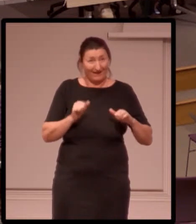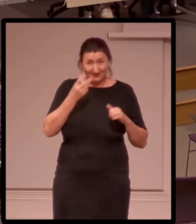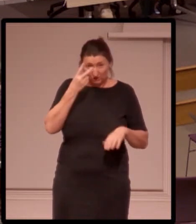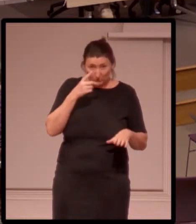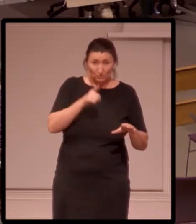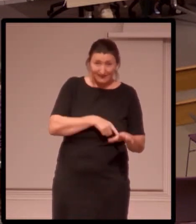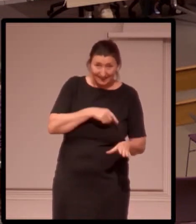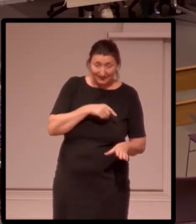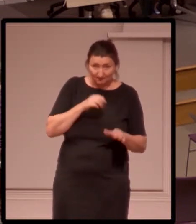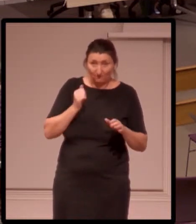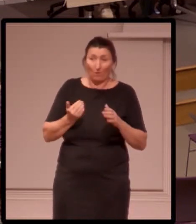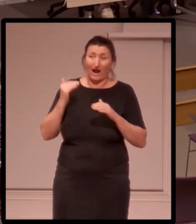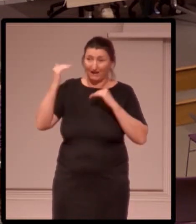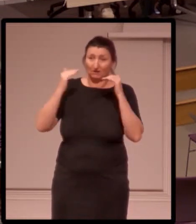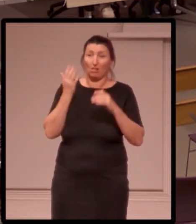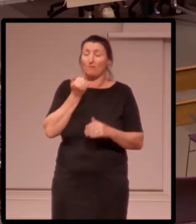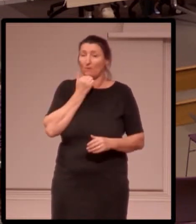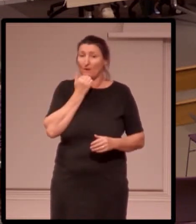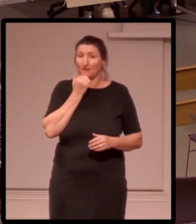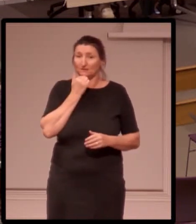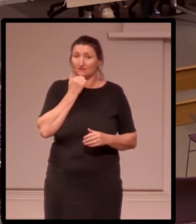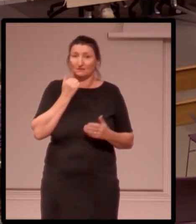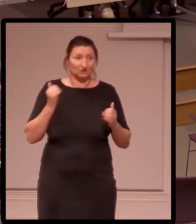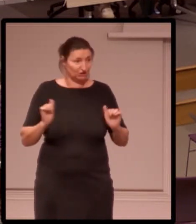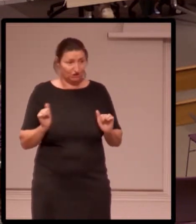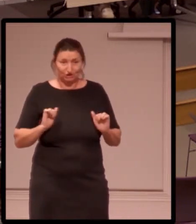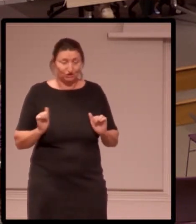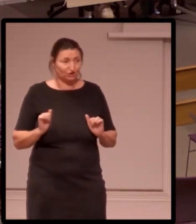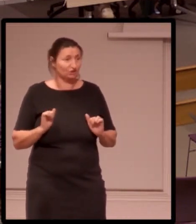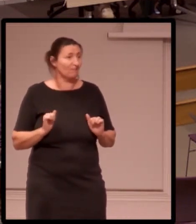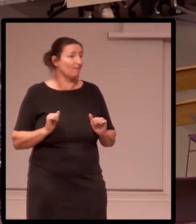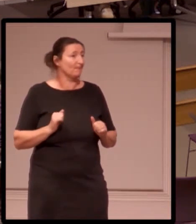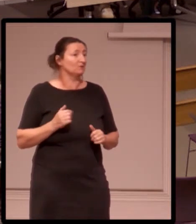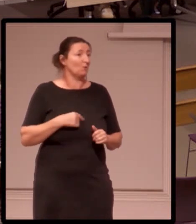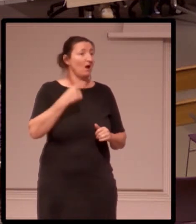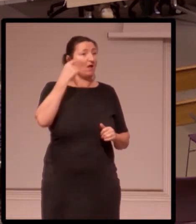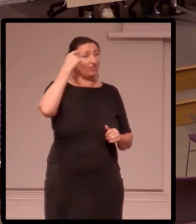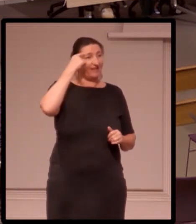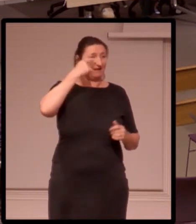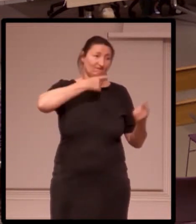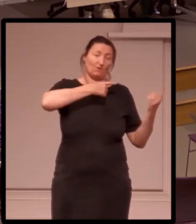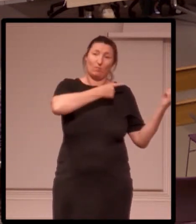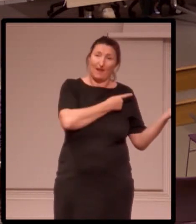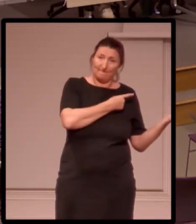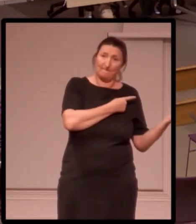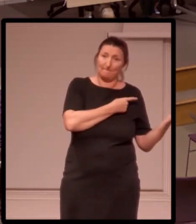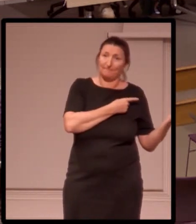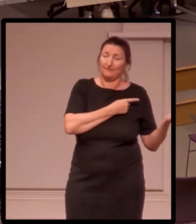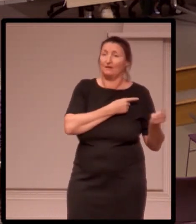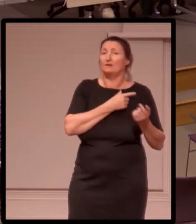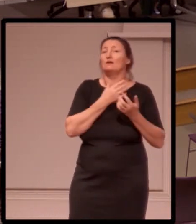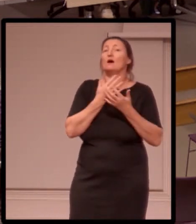waiting to have their first appointment and to be matched up. So I think that for us, that there's a lot of